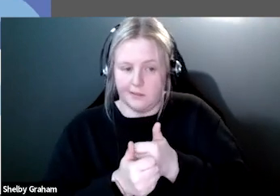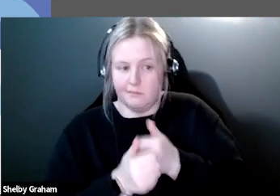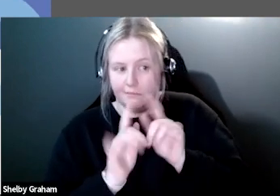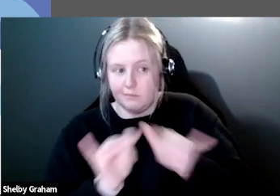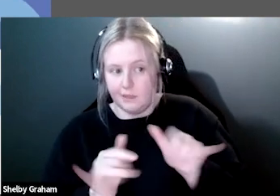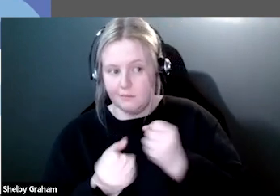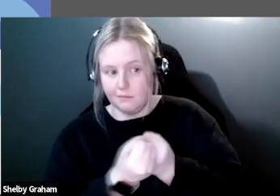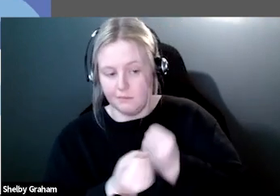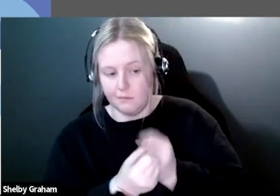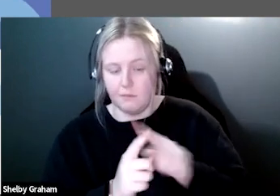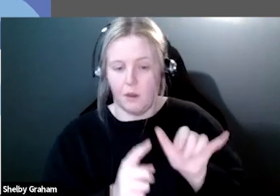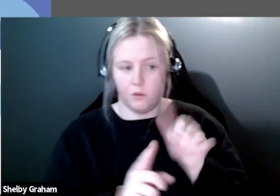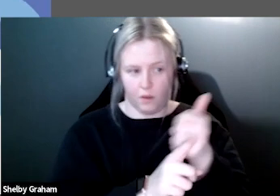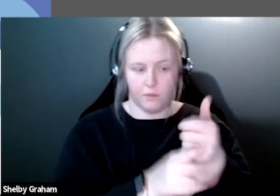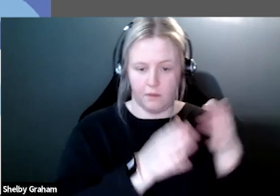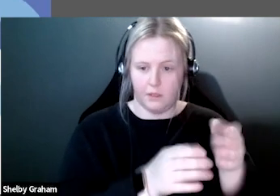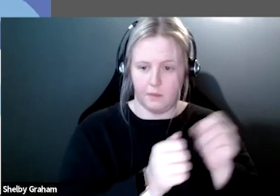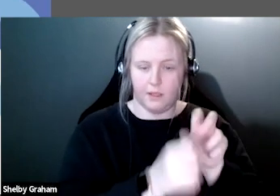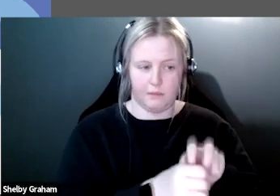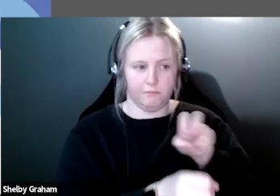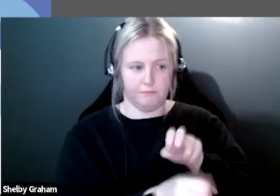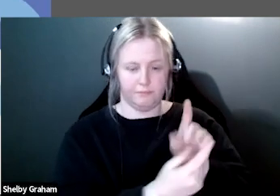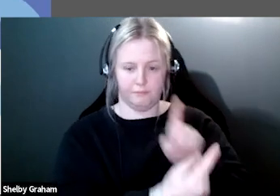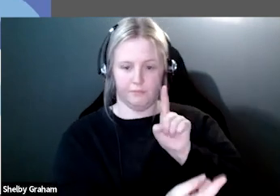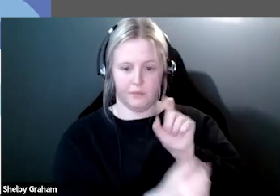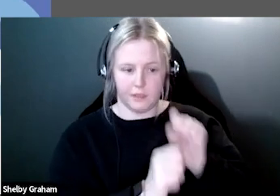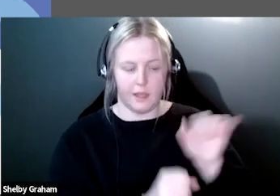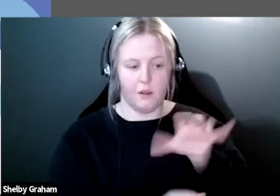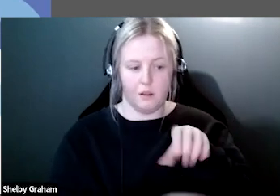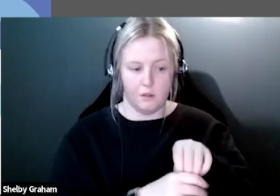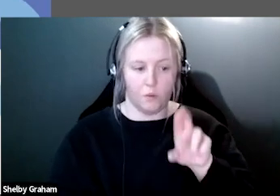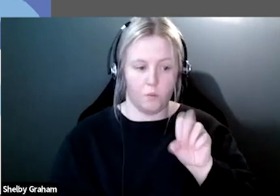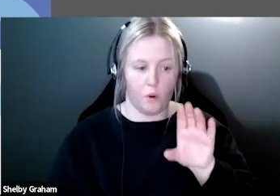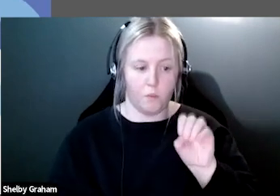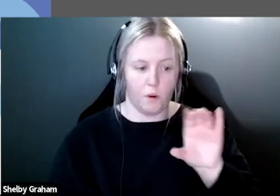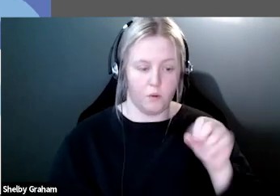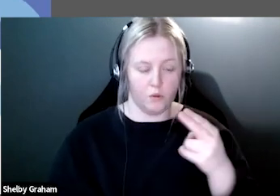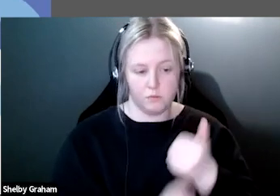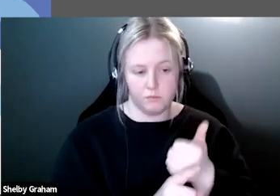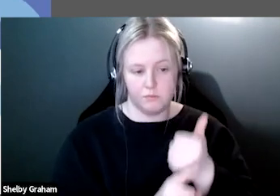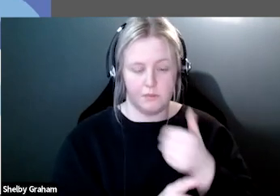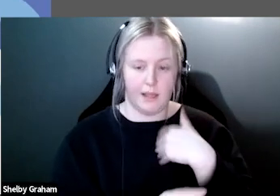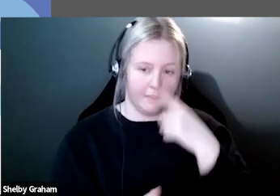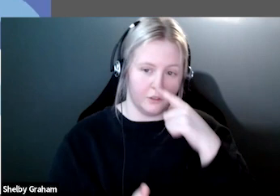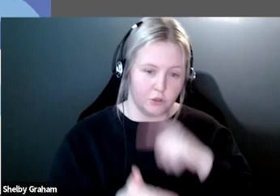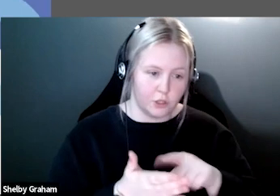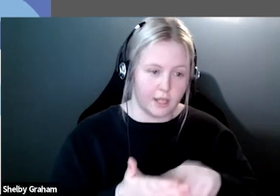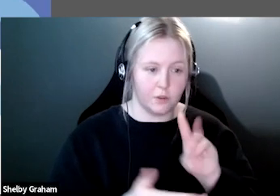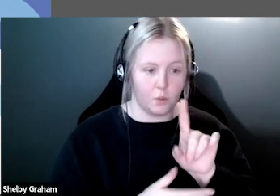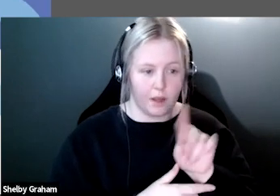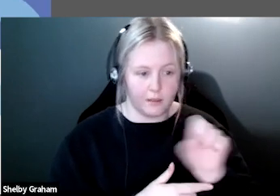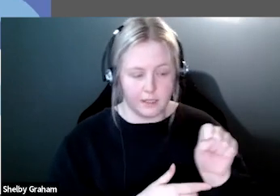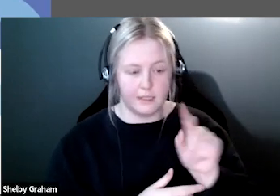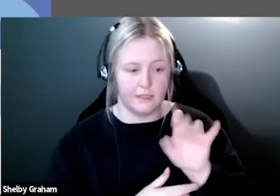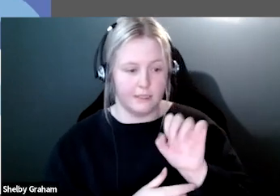their dignity and independence. RoboCoach has built-in features that can be used to facilitate wellness checks, manage schedules and tasks, as